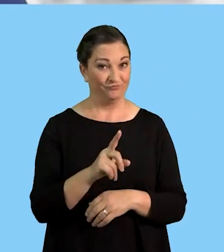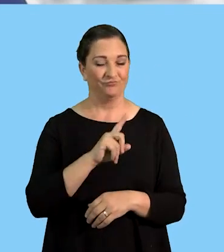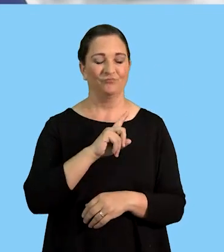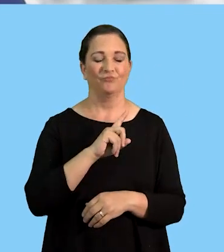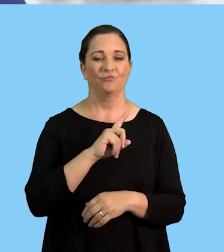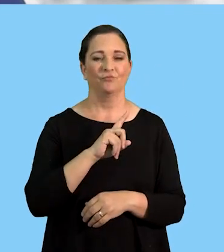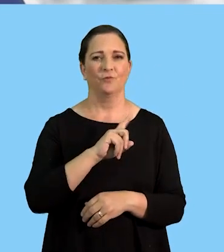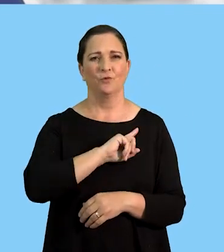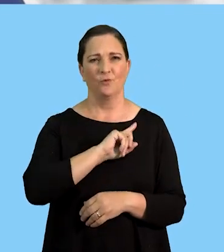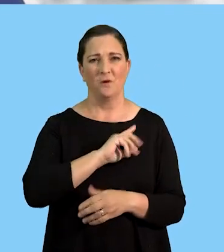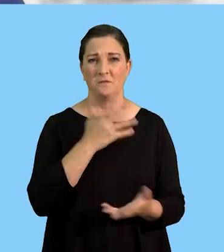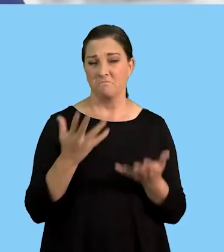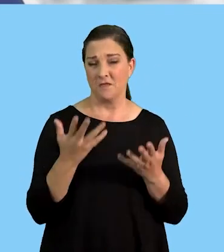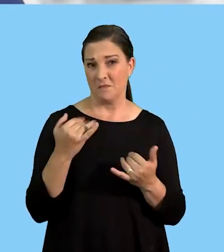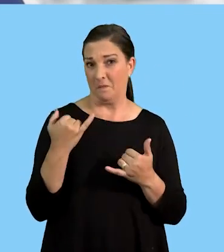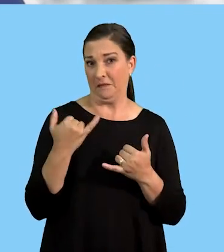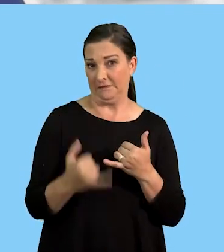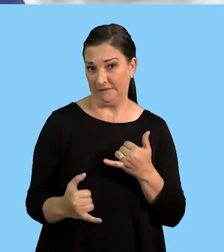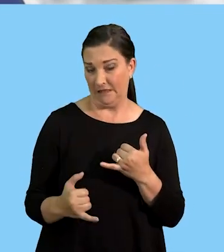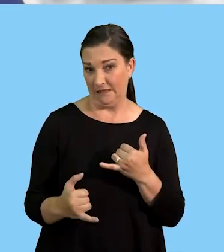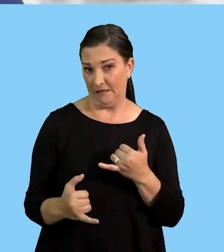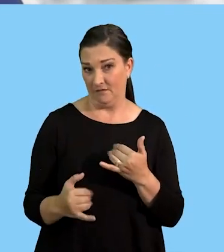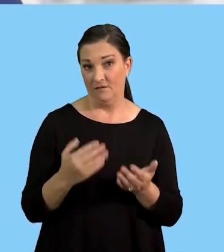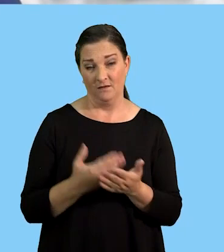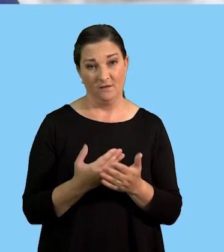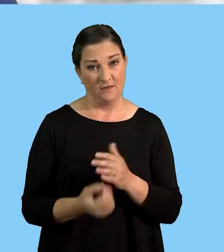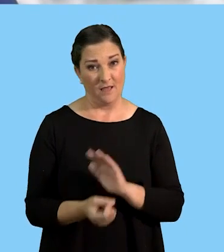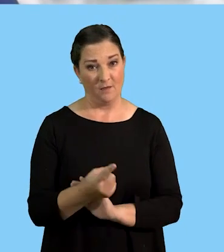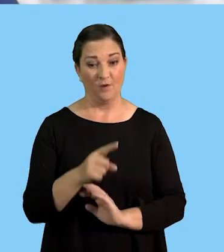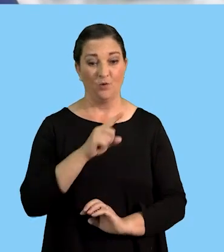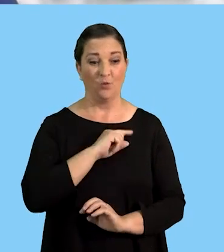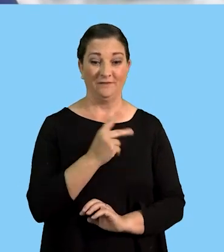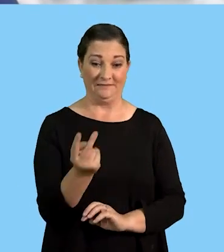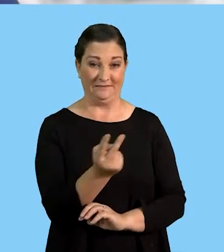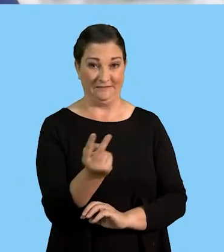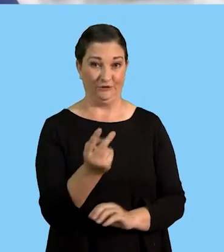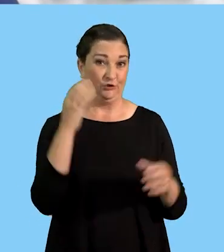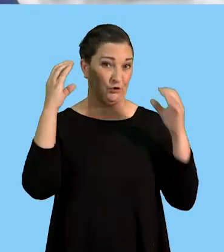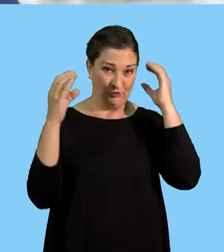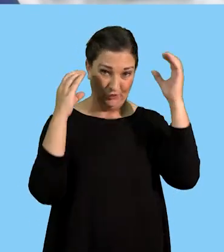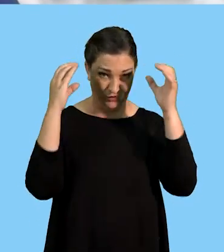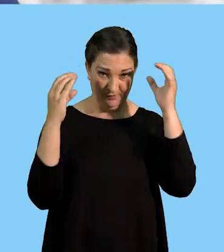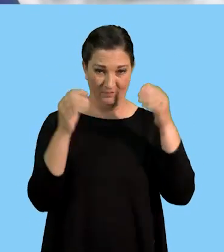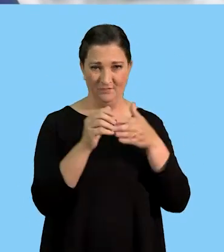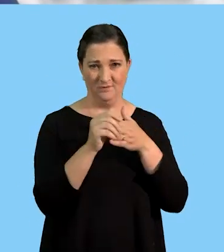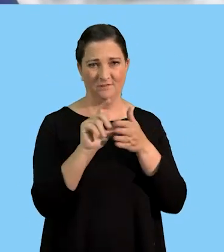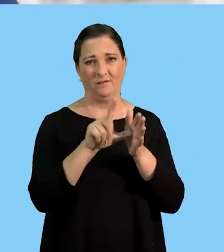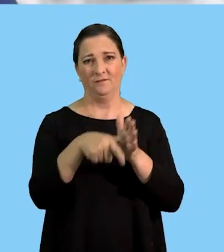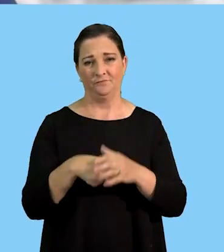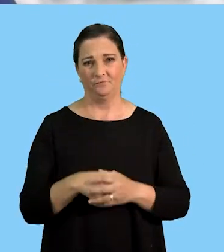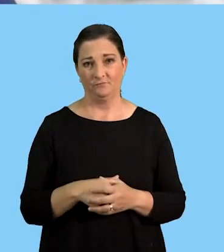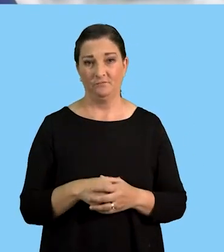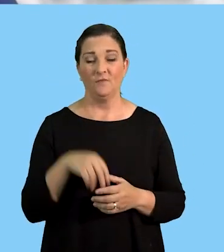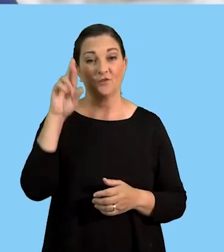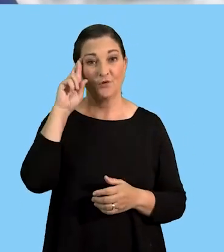two, because sometimes the errors learners would make during the exam is to confuse the leadership styles. And remember